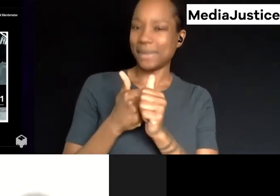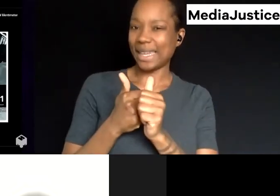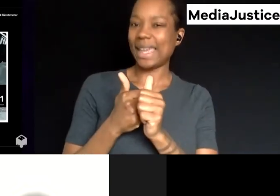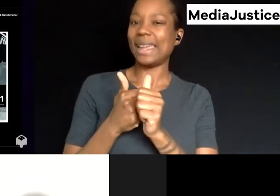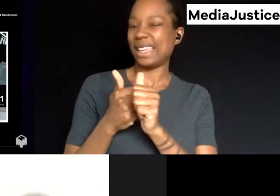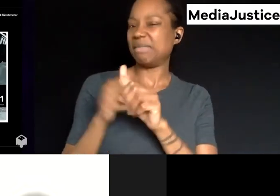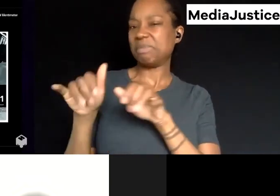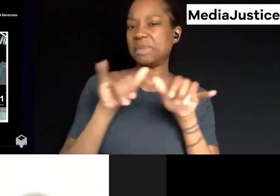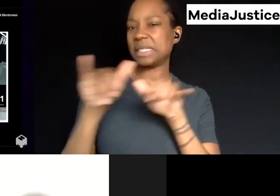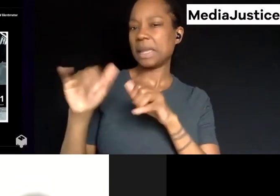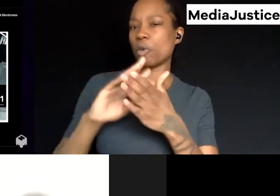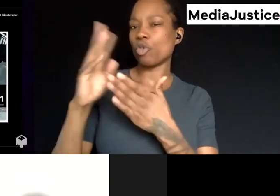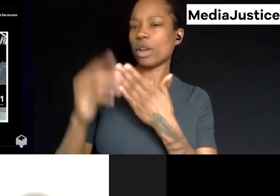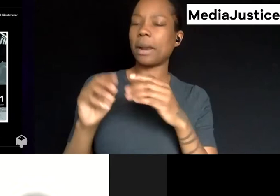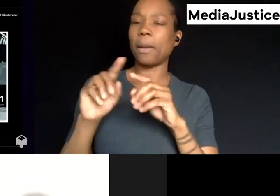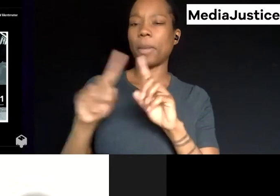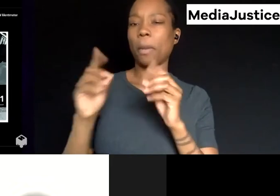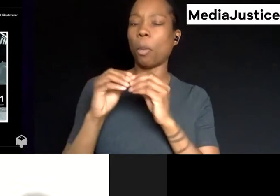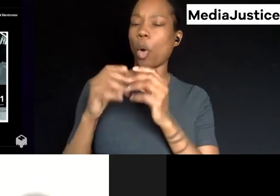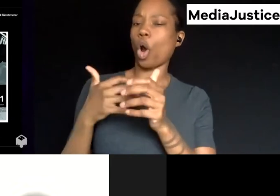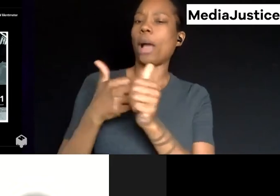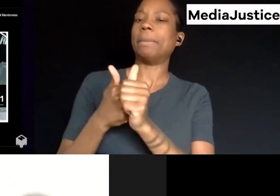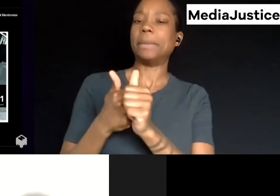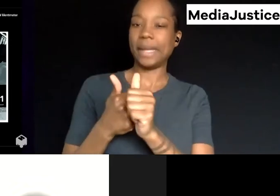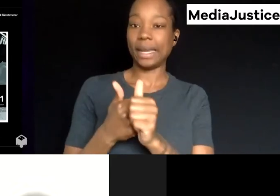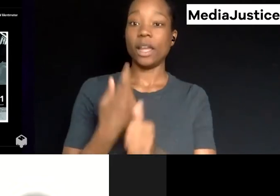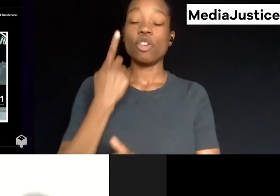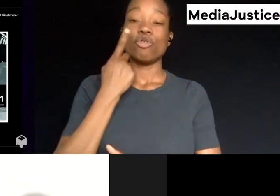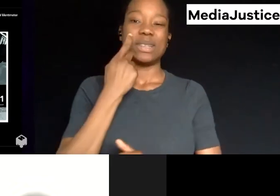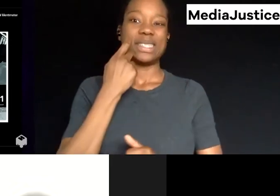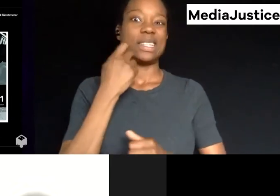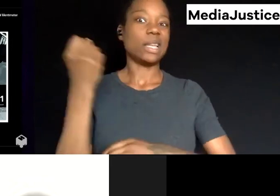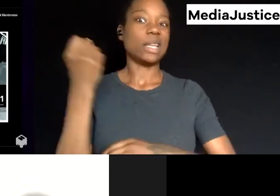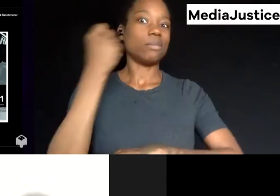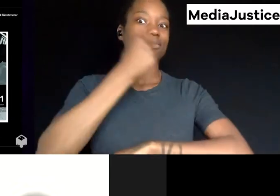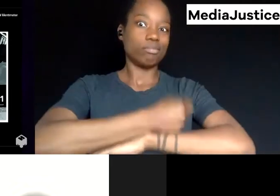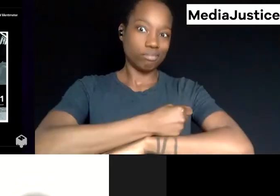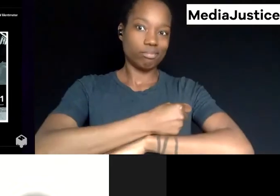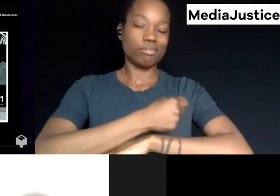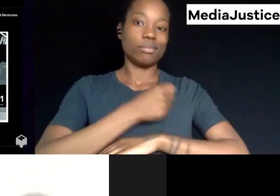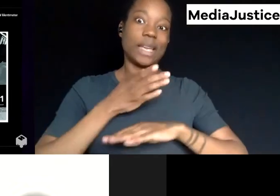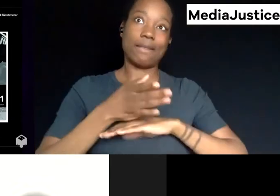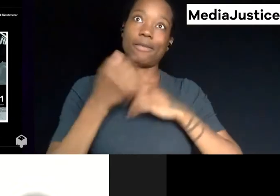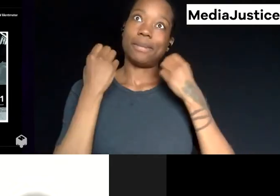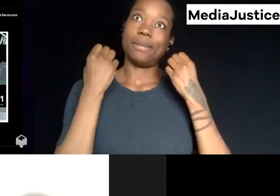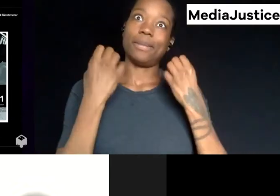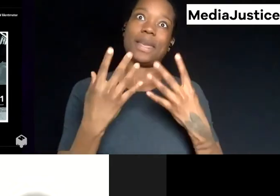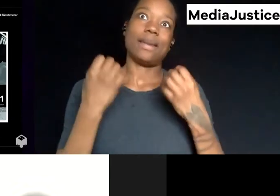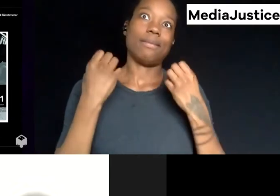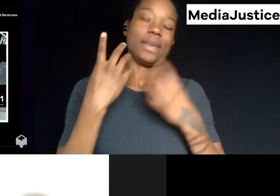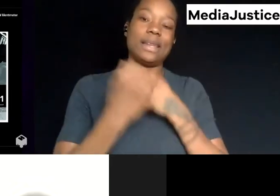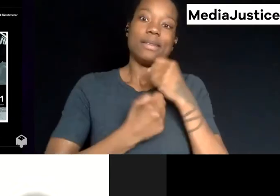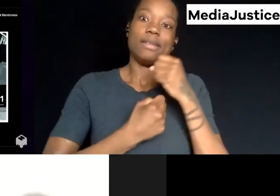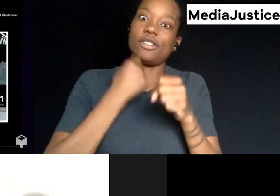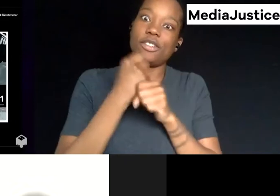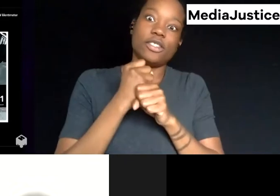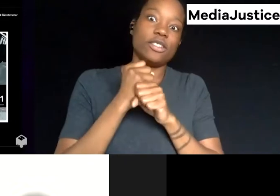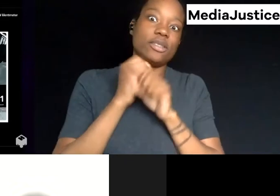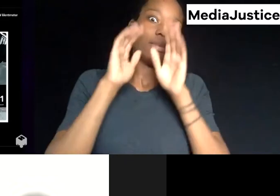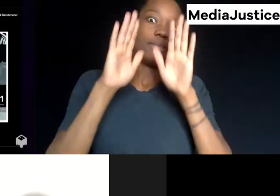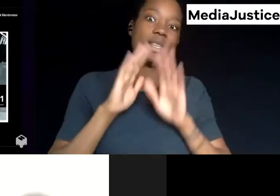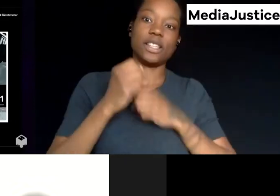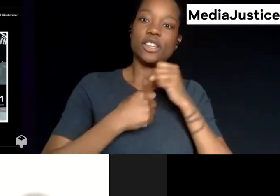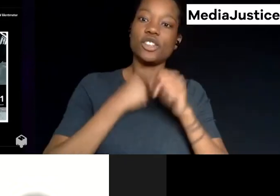actually recently closed their doors after many, many incredible years of leadership in the field of youth media and youth